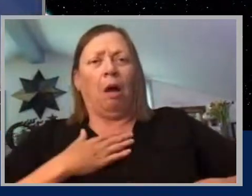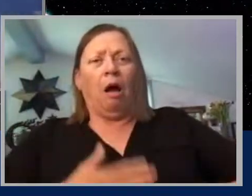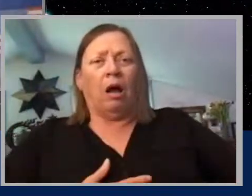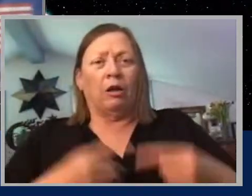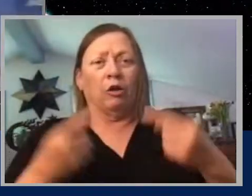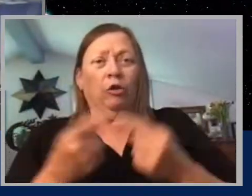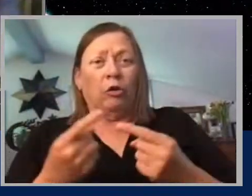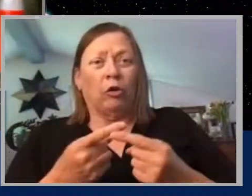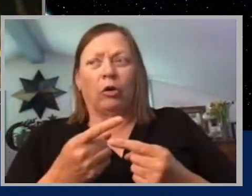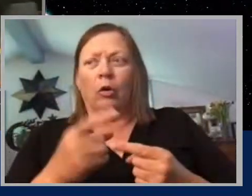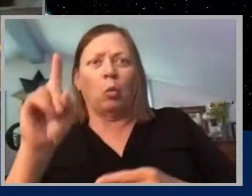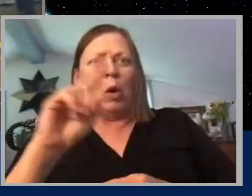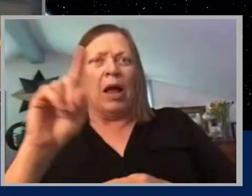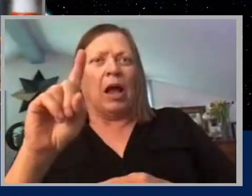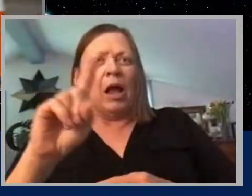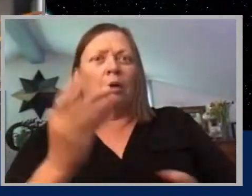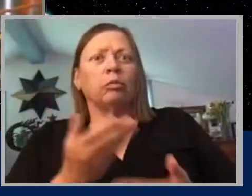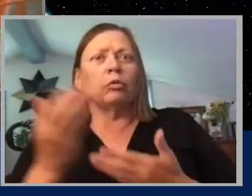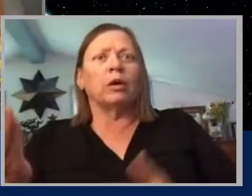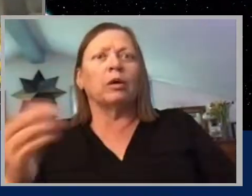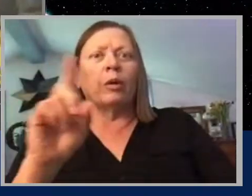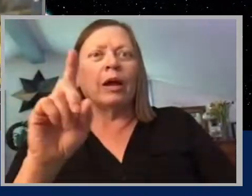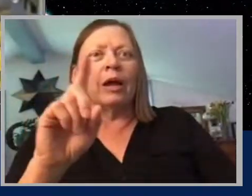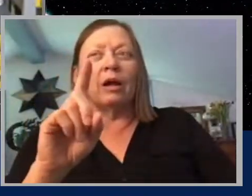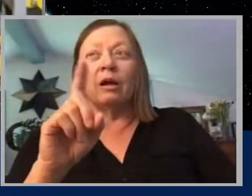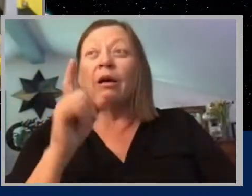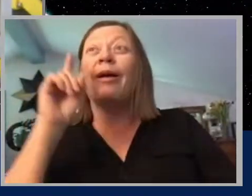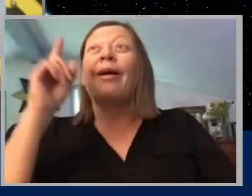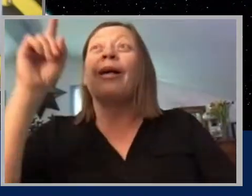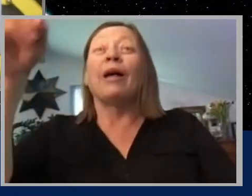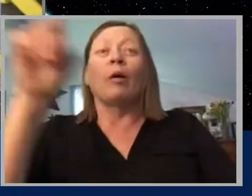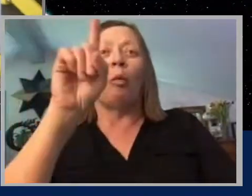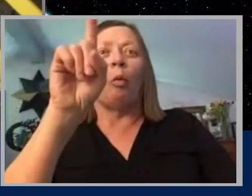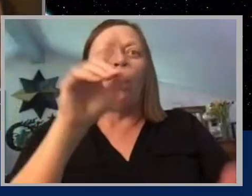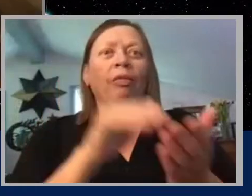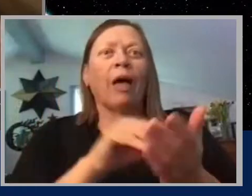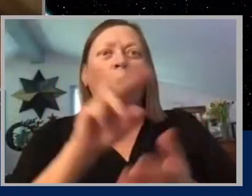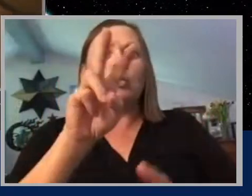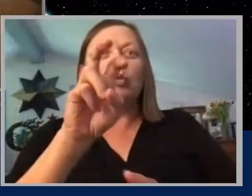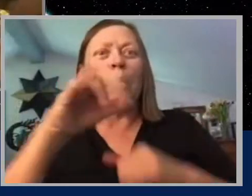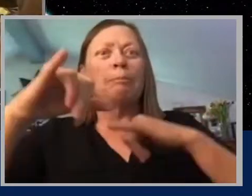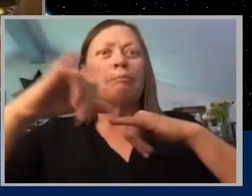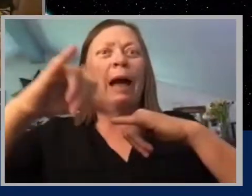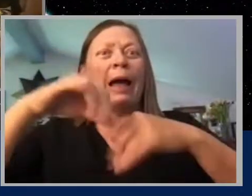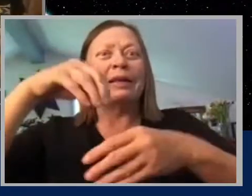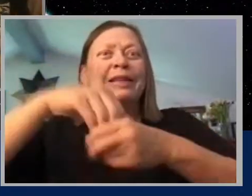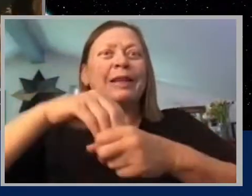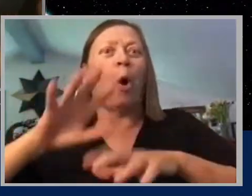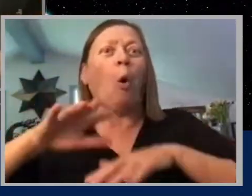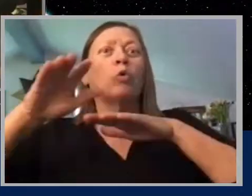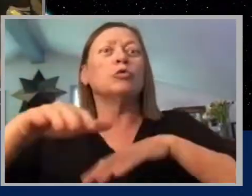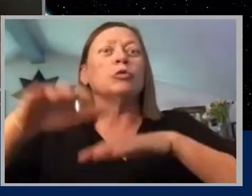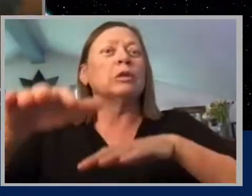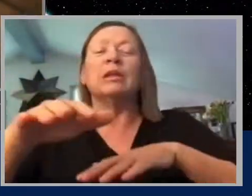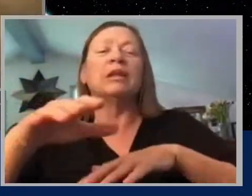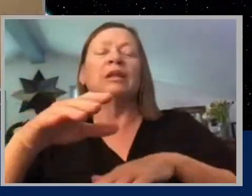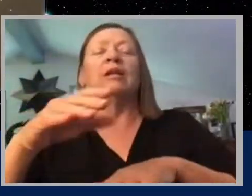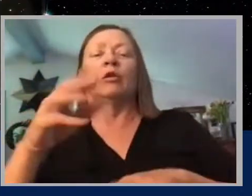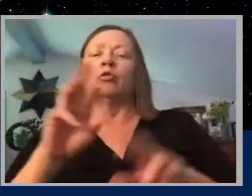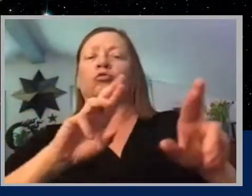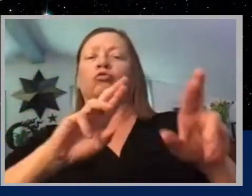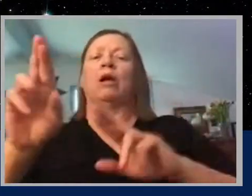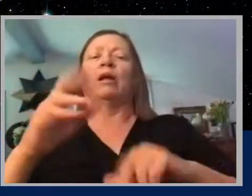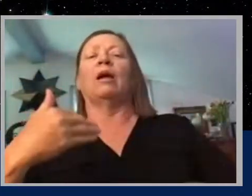no hospital in the middle of the Pacific. And so this is why we partner with the DoD, and we are so grateful to the Third Fleet